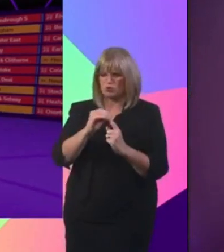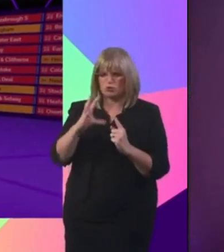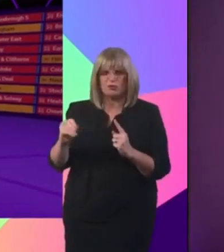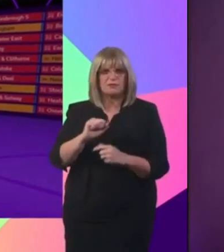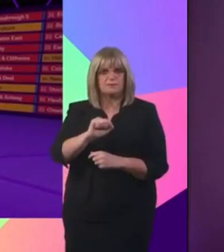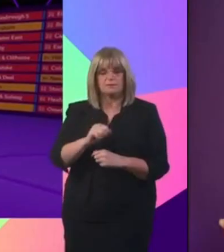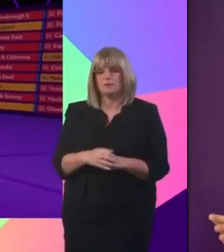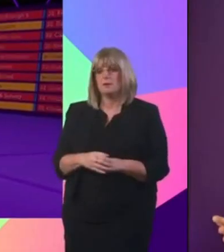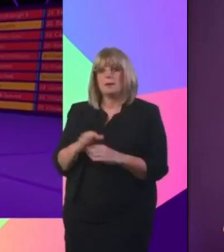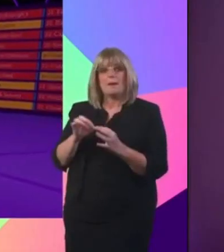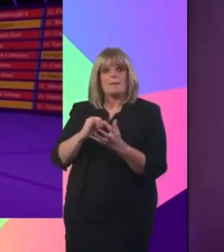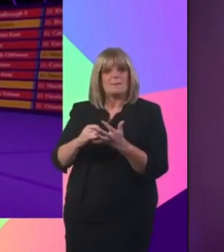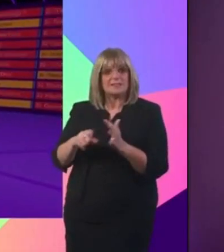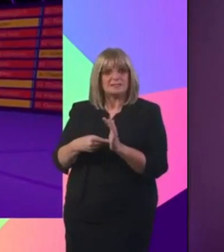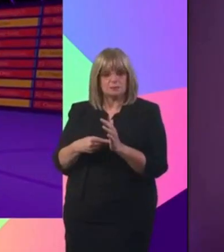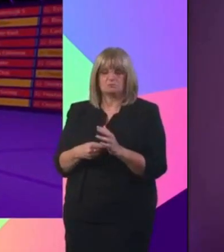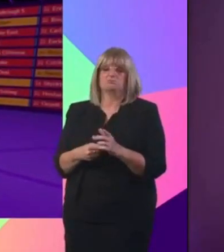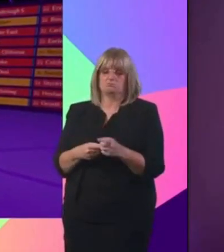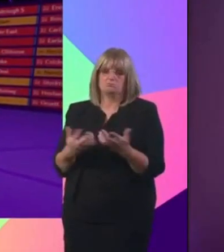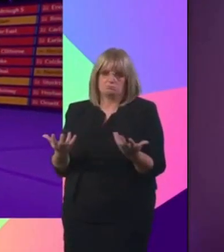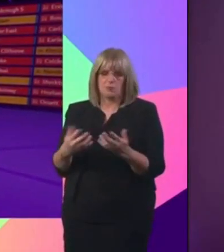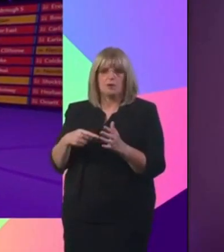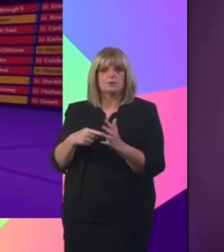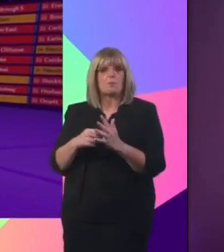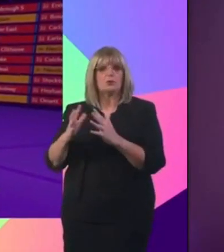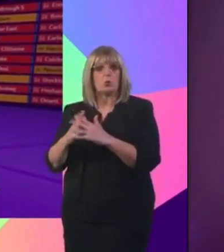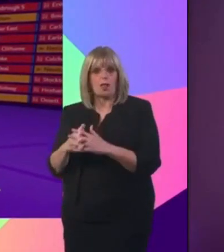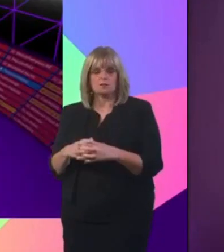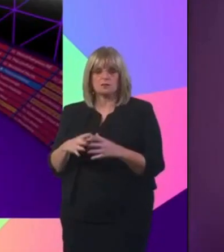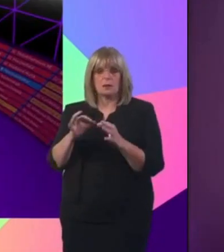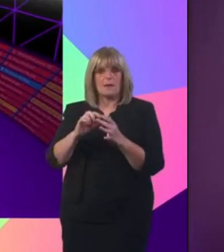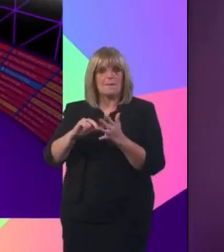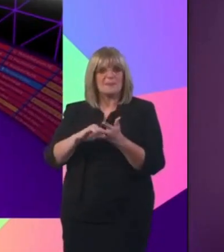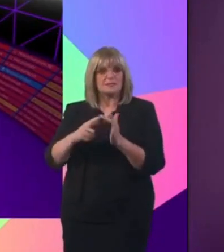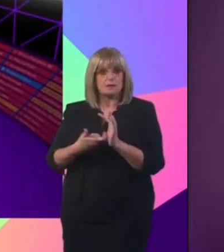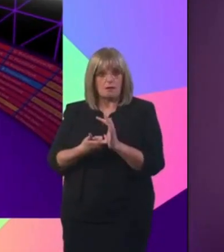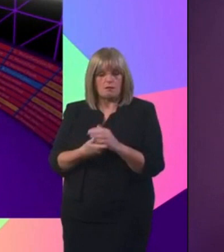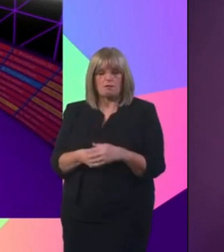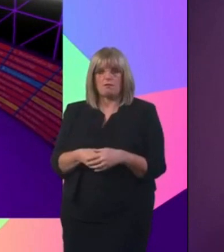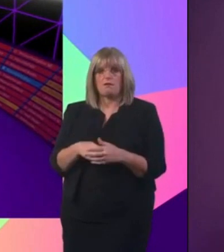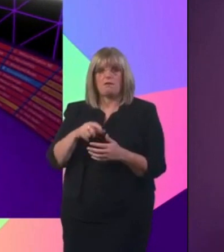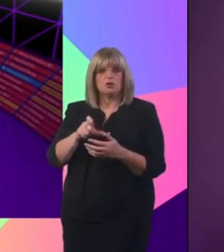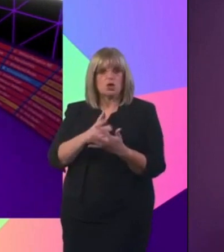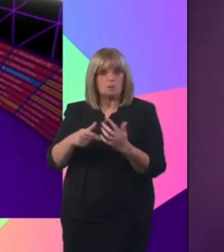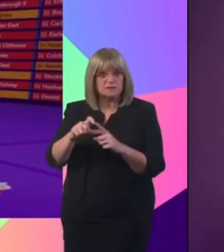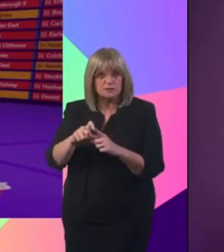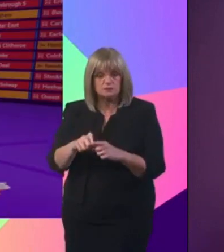routine? Been parodied by David Cameron, Barack Obama, Ban Ki-moon.